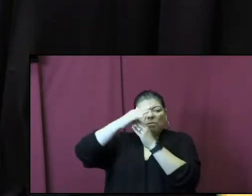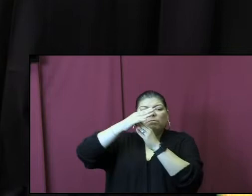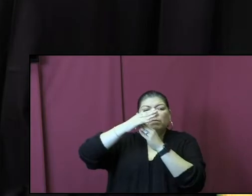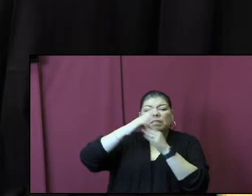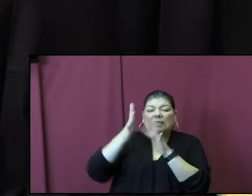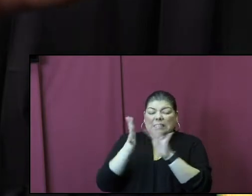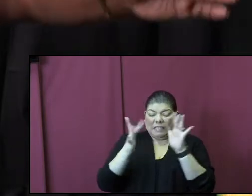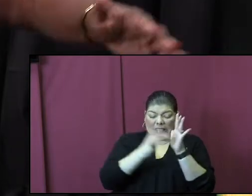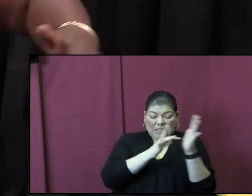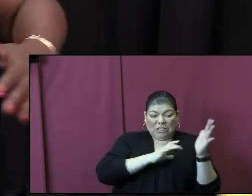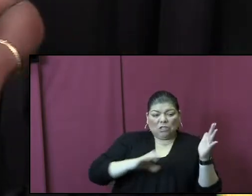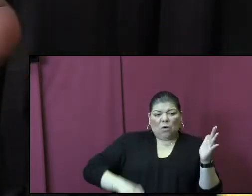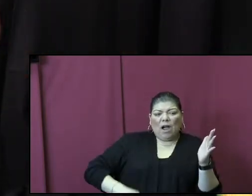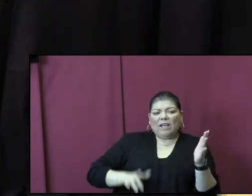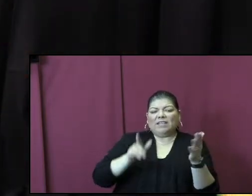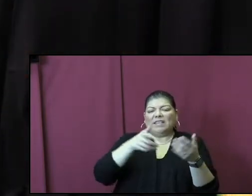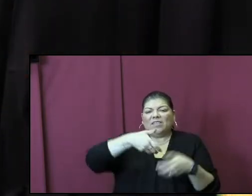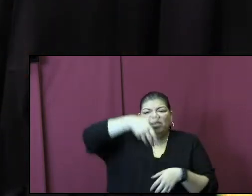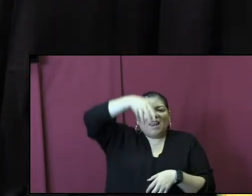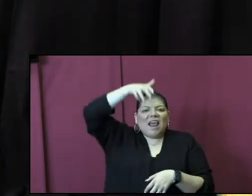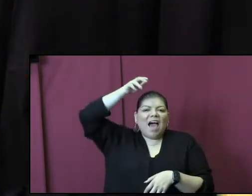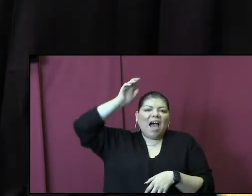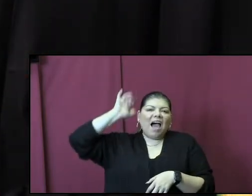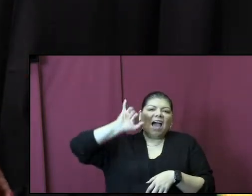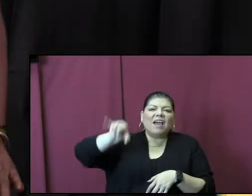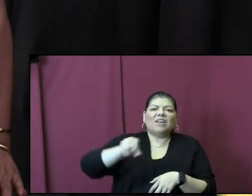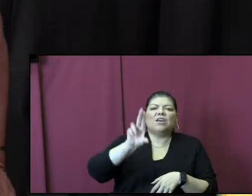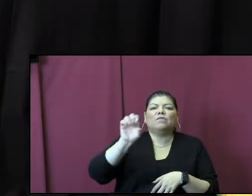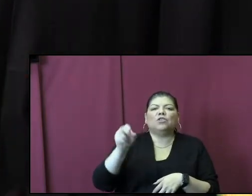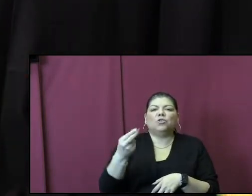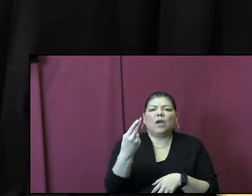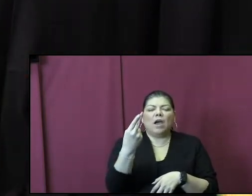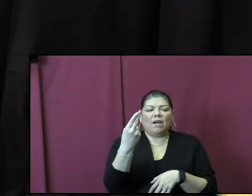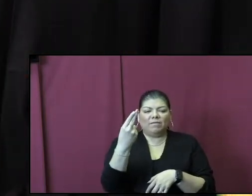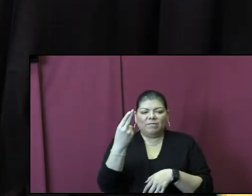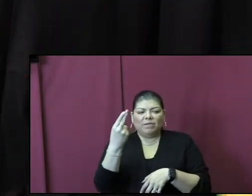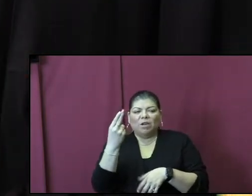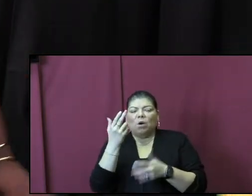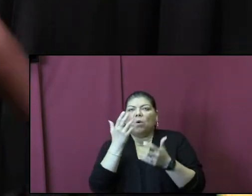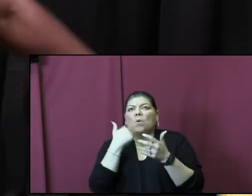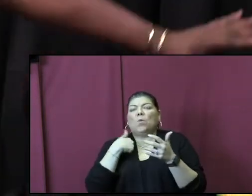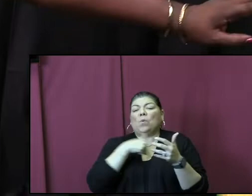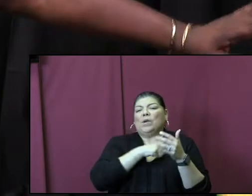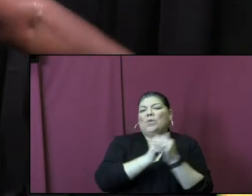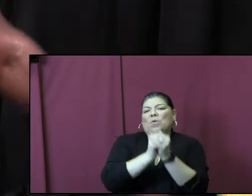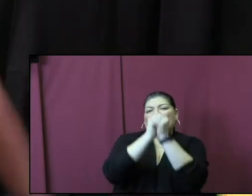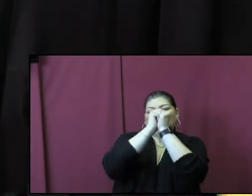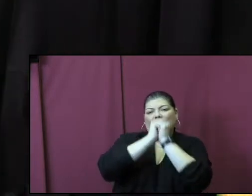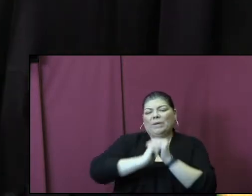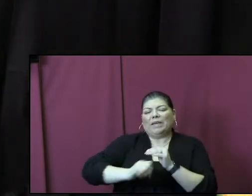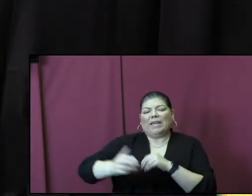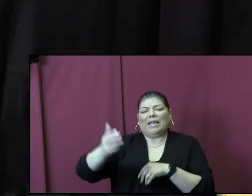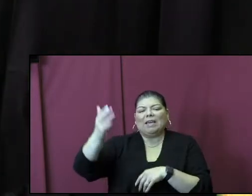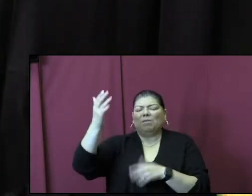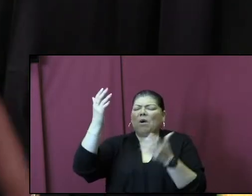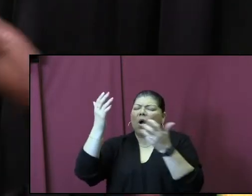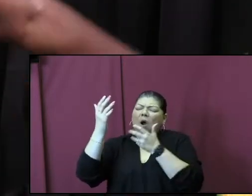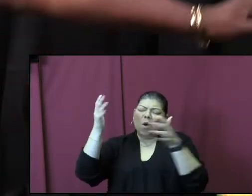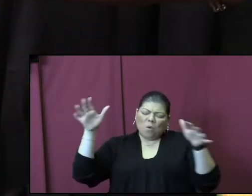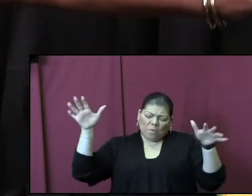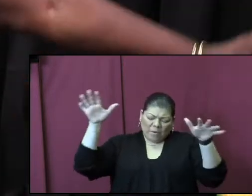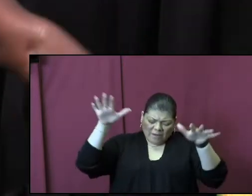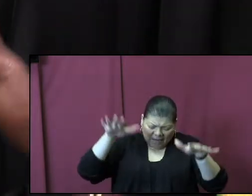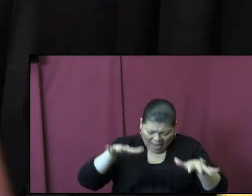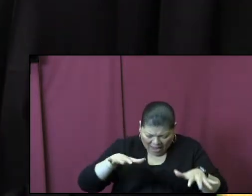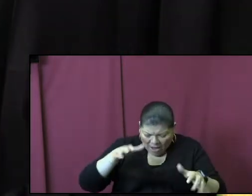others. Jesus Christ, the Lion of Judah. Worship him. Oh, we bow